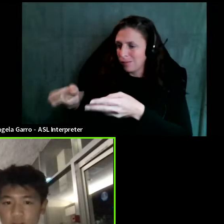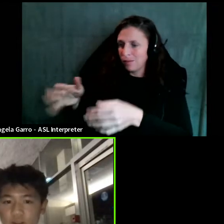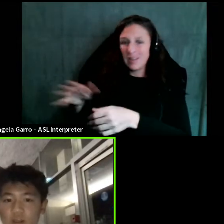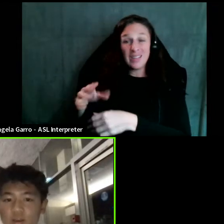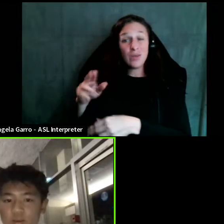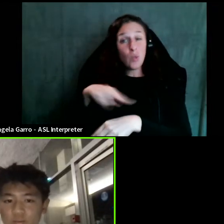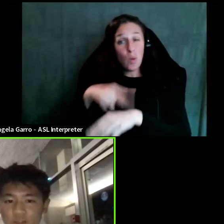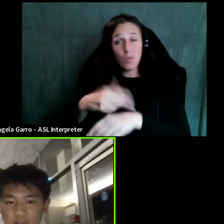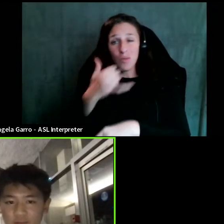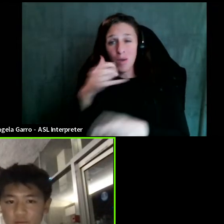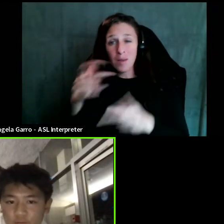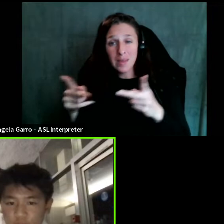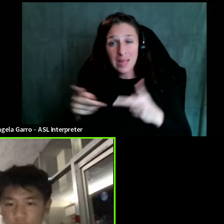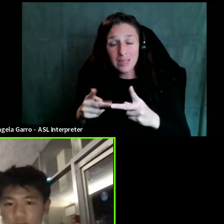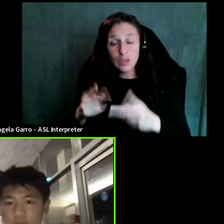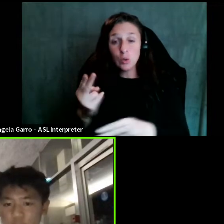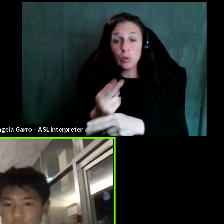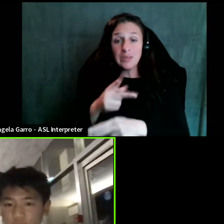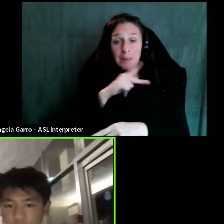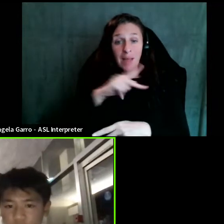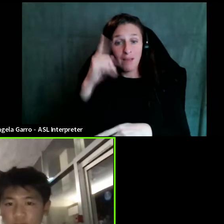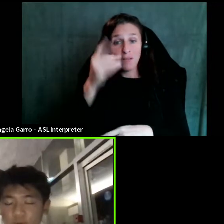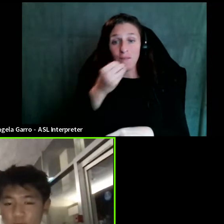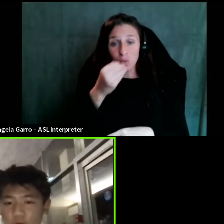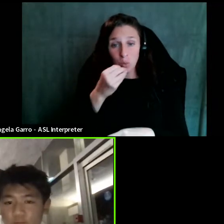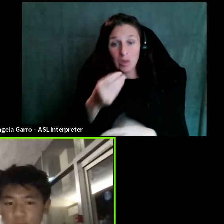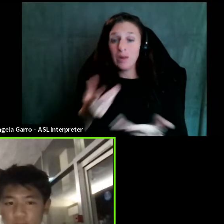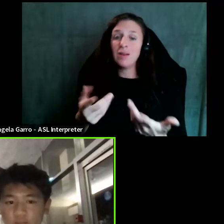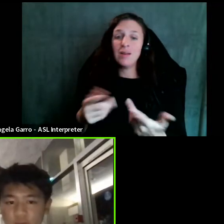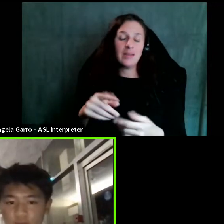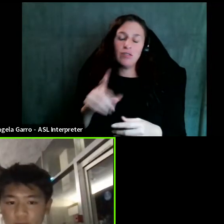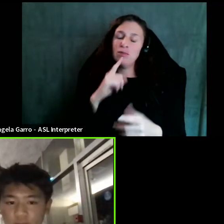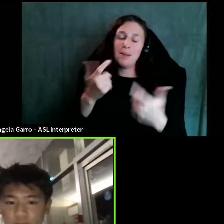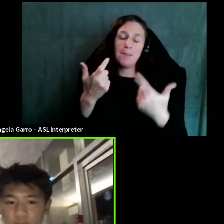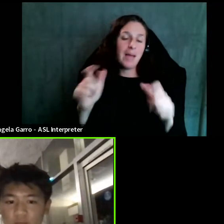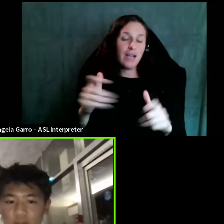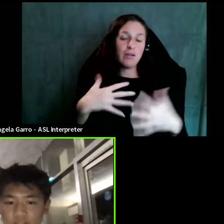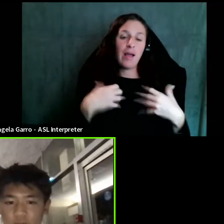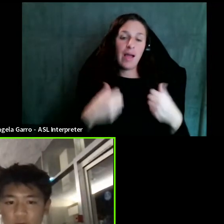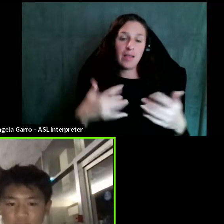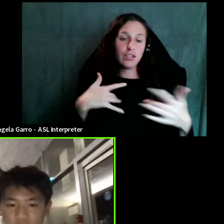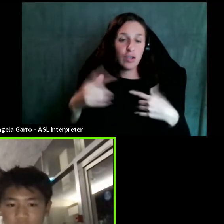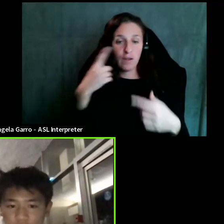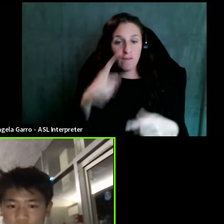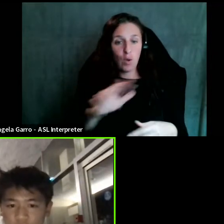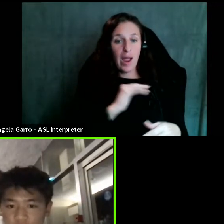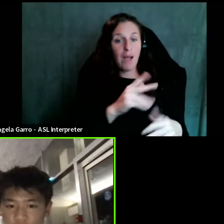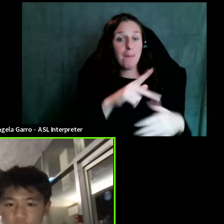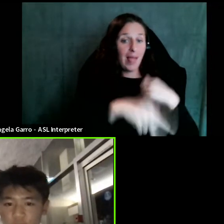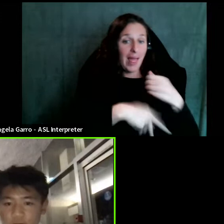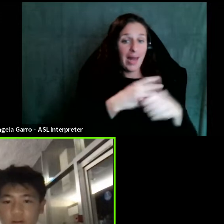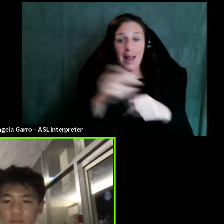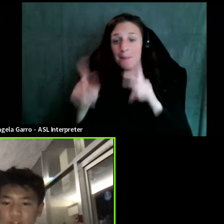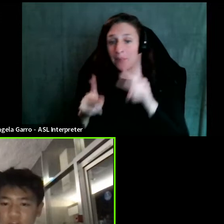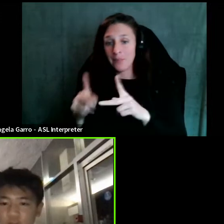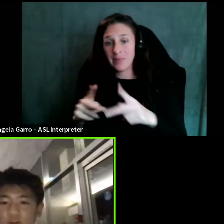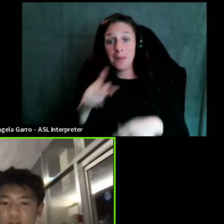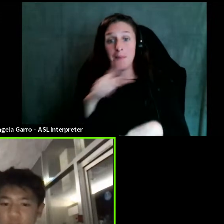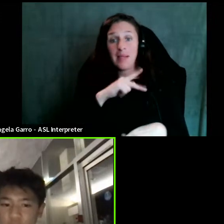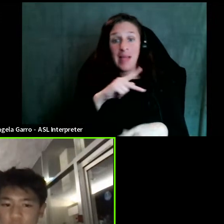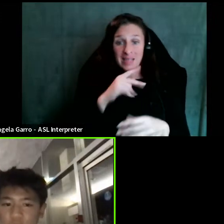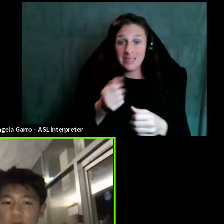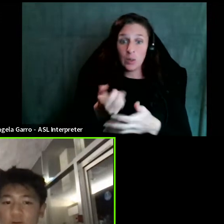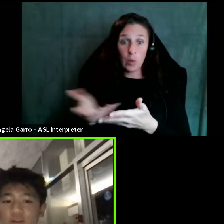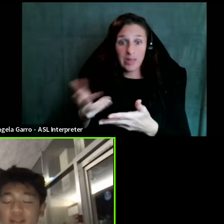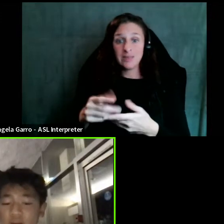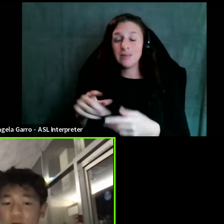bin. Using plastic for foodware is a major health concern both for our planet and people. Plastic waste is not only a big issue regarding climate change, but